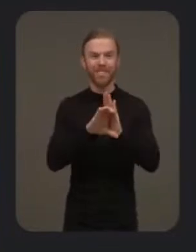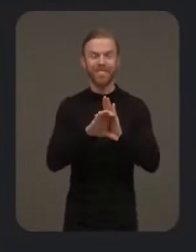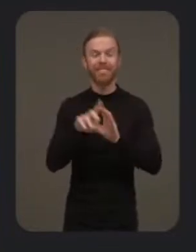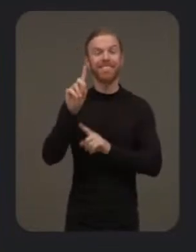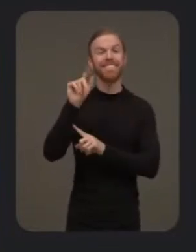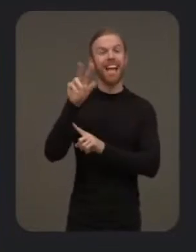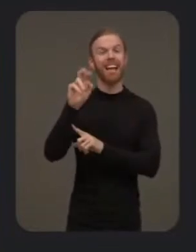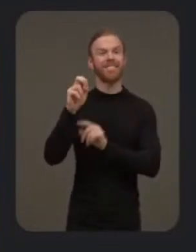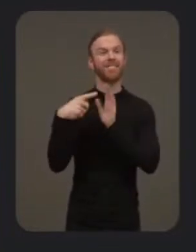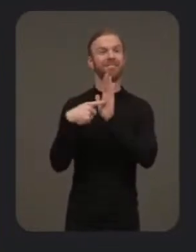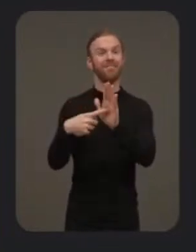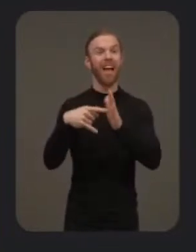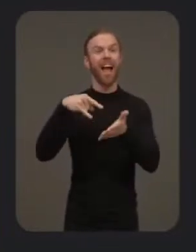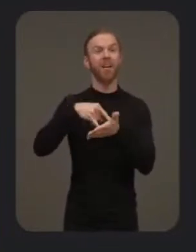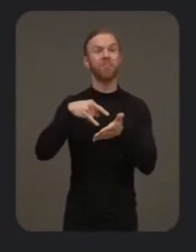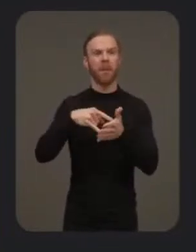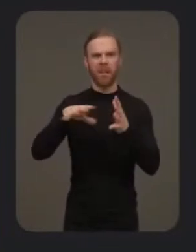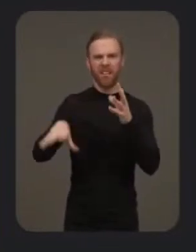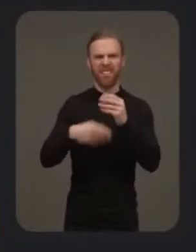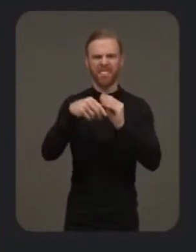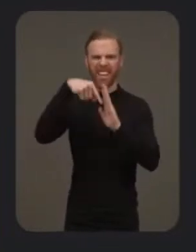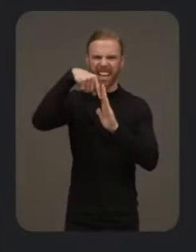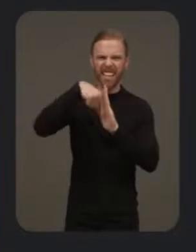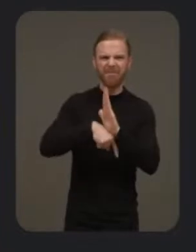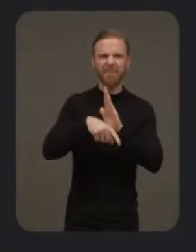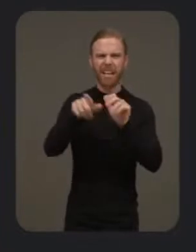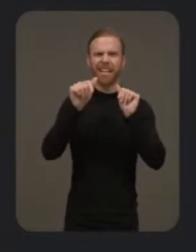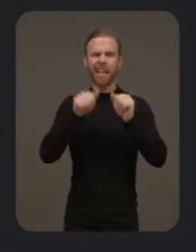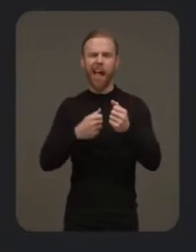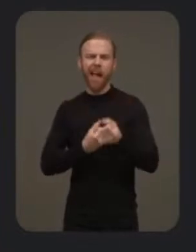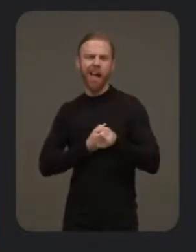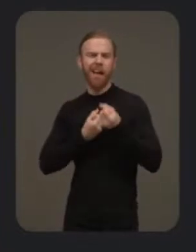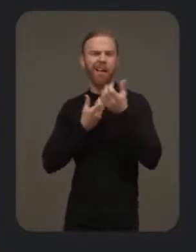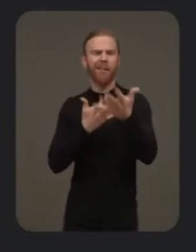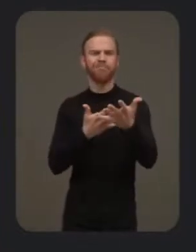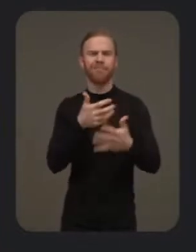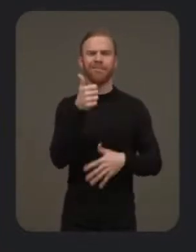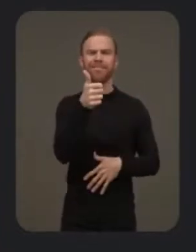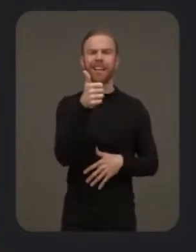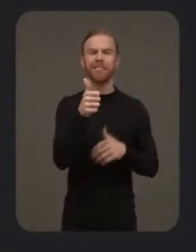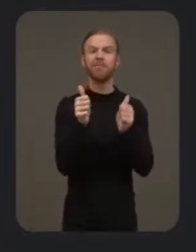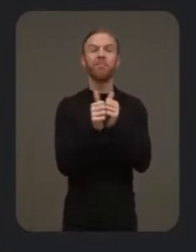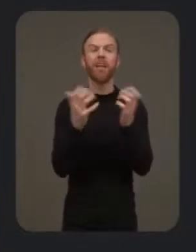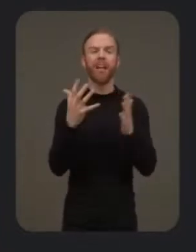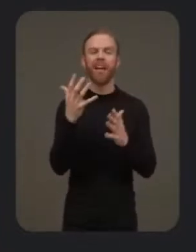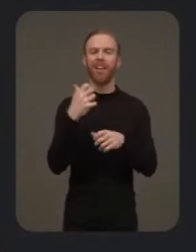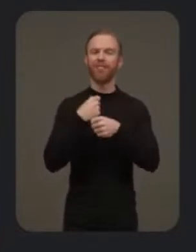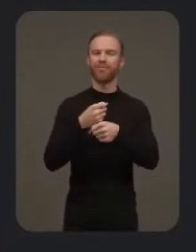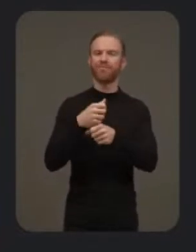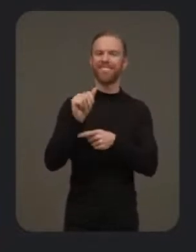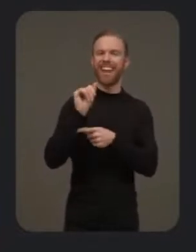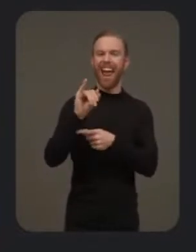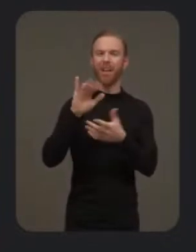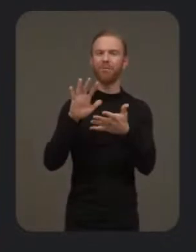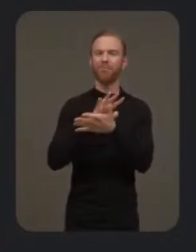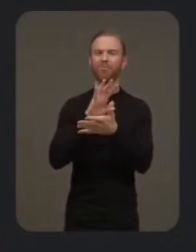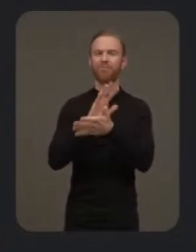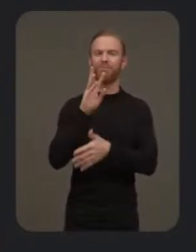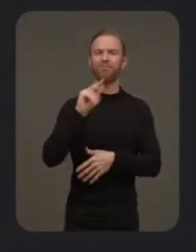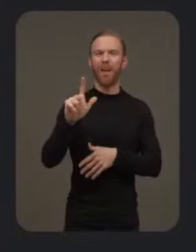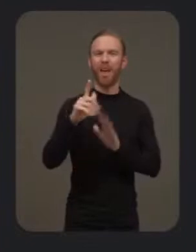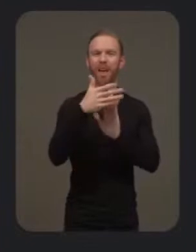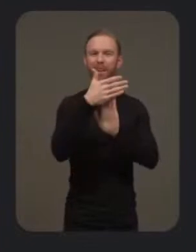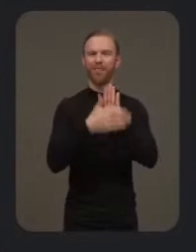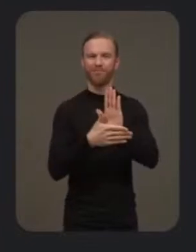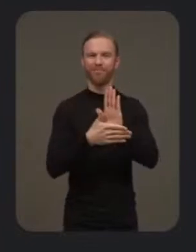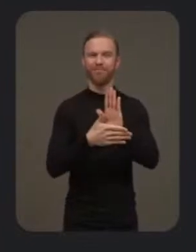Dave just showed you how Android's adding depth to how you can express yourself with generative AI wallpapers. And